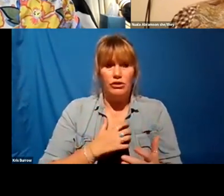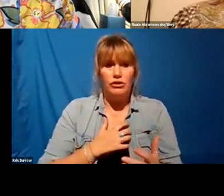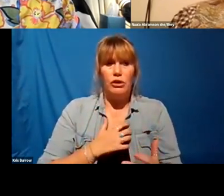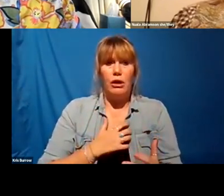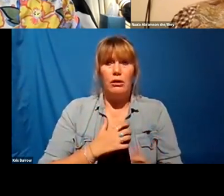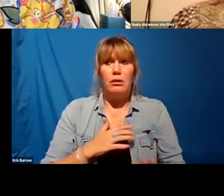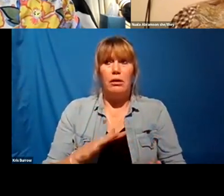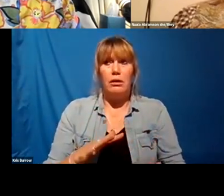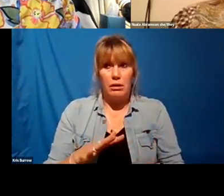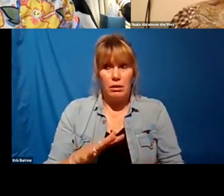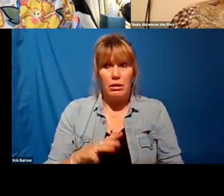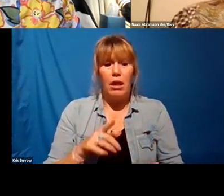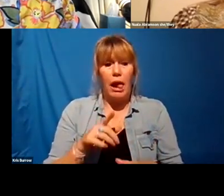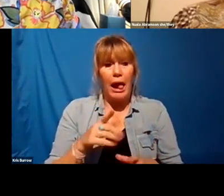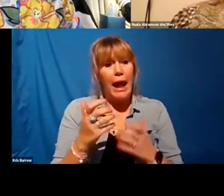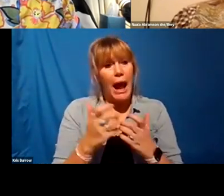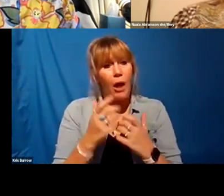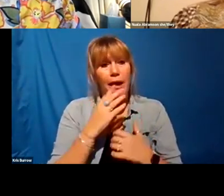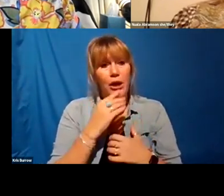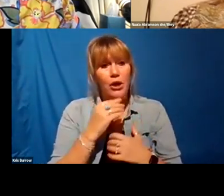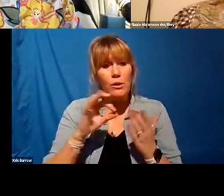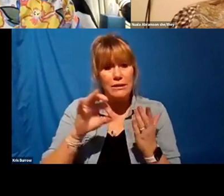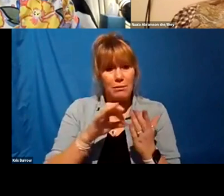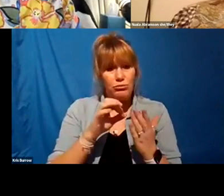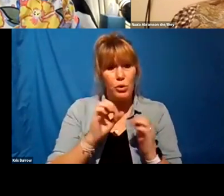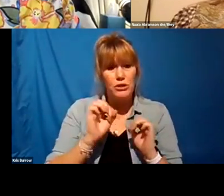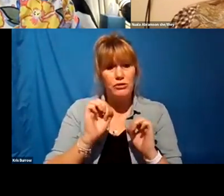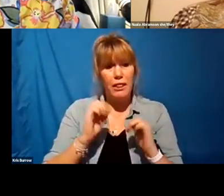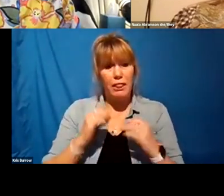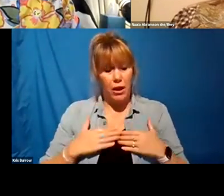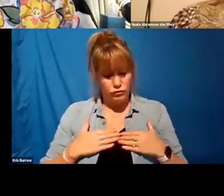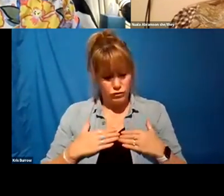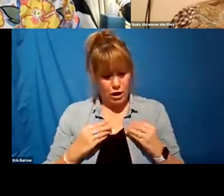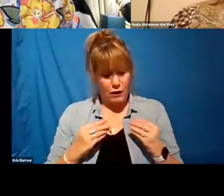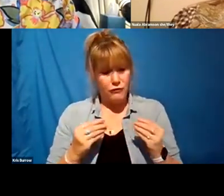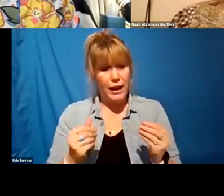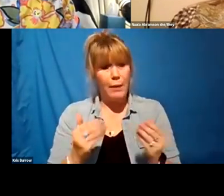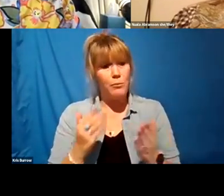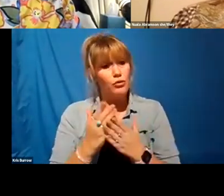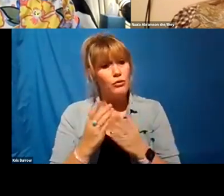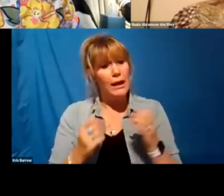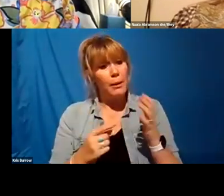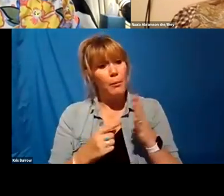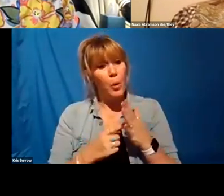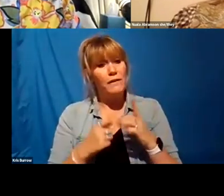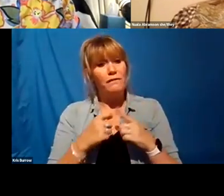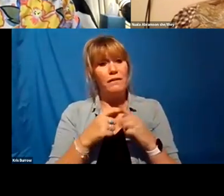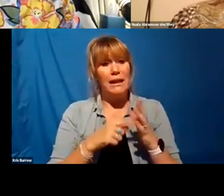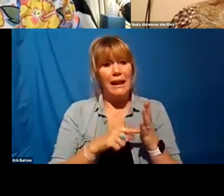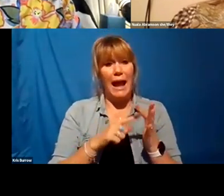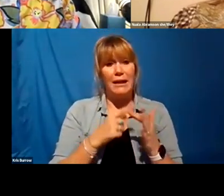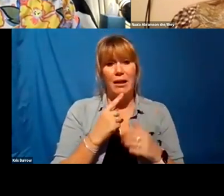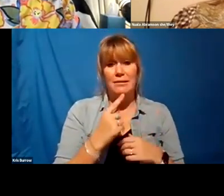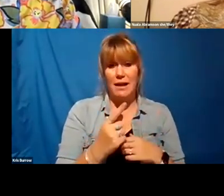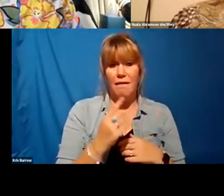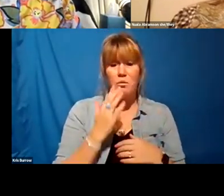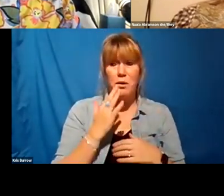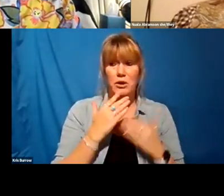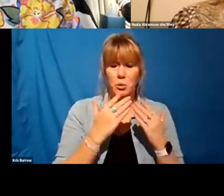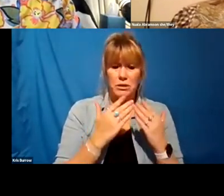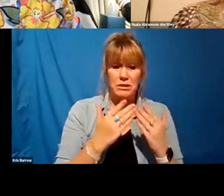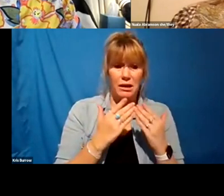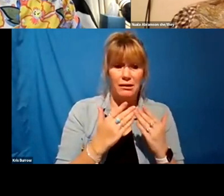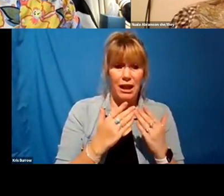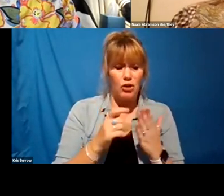using embroidery in their recovery, because it was so important for me when I was studying